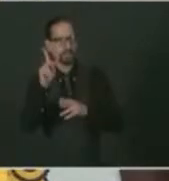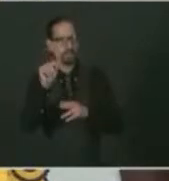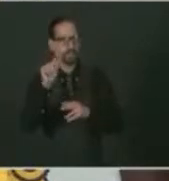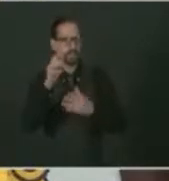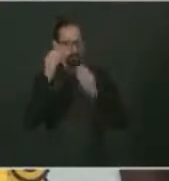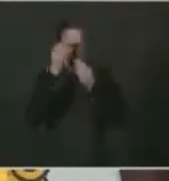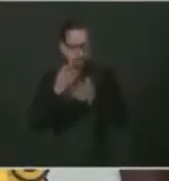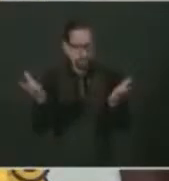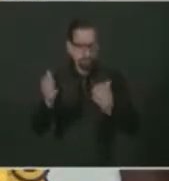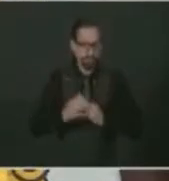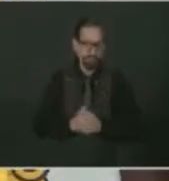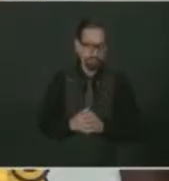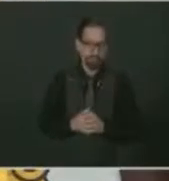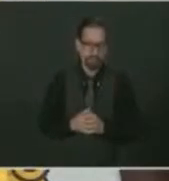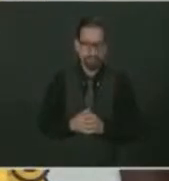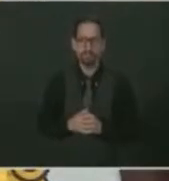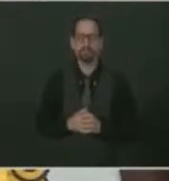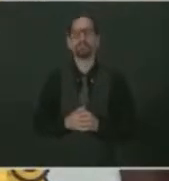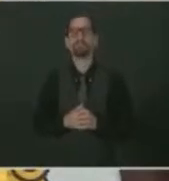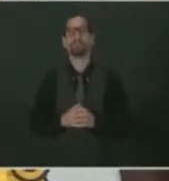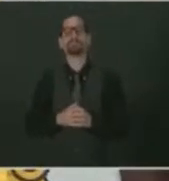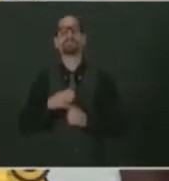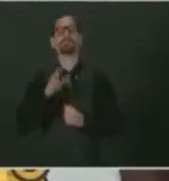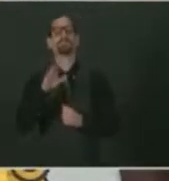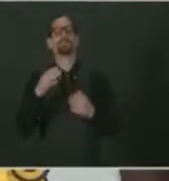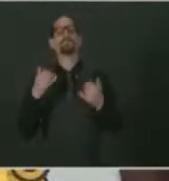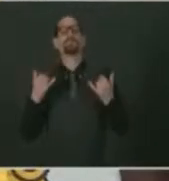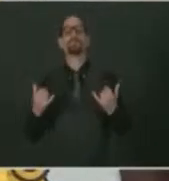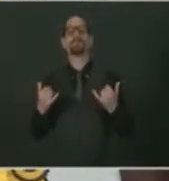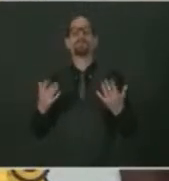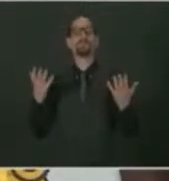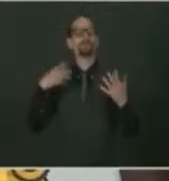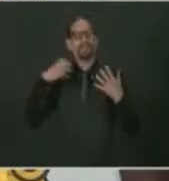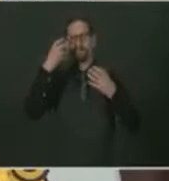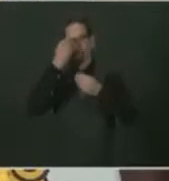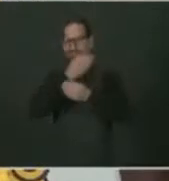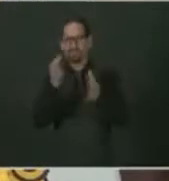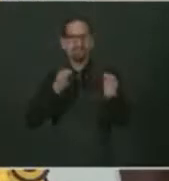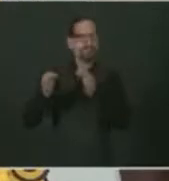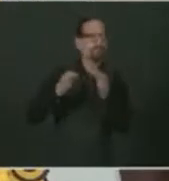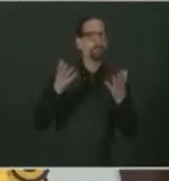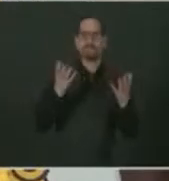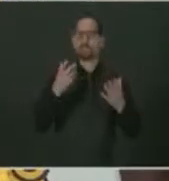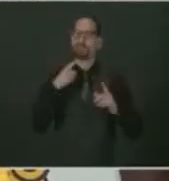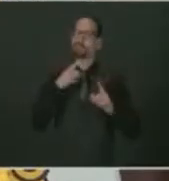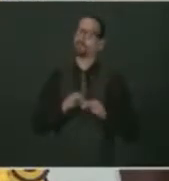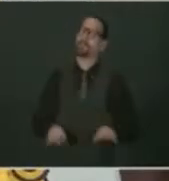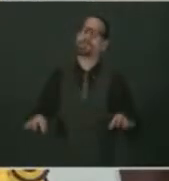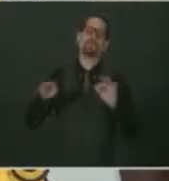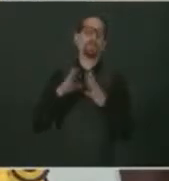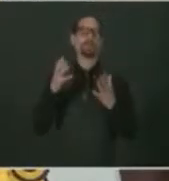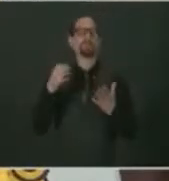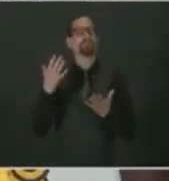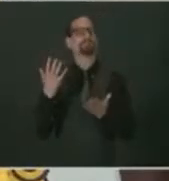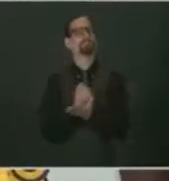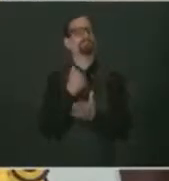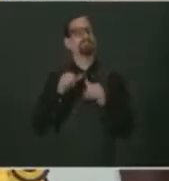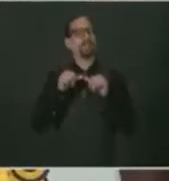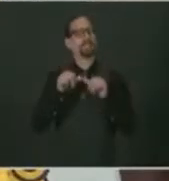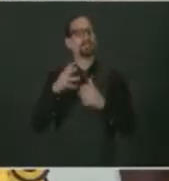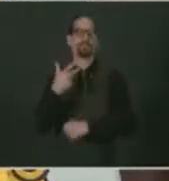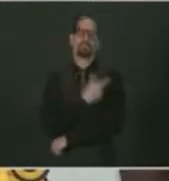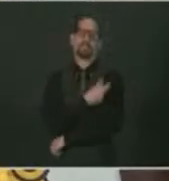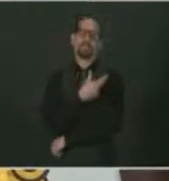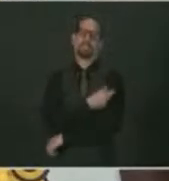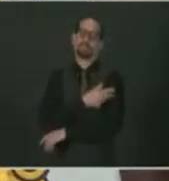Island's vaccination capacity has been one of our top priorities. And we've been focused on this not only for the